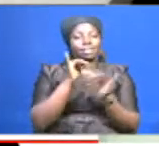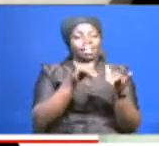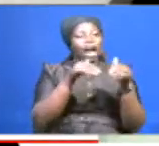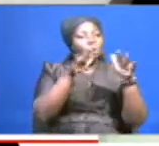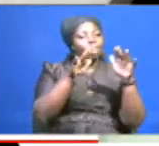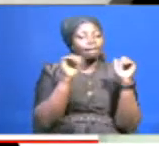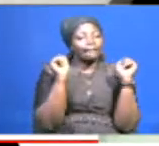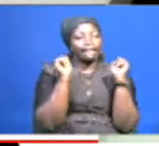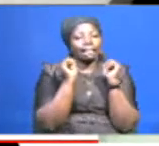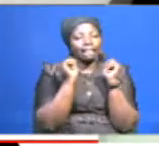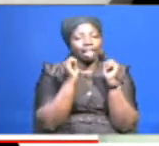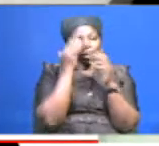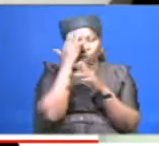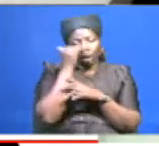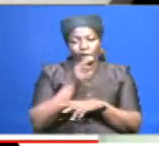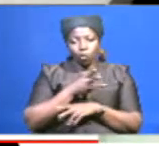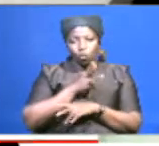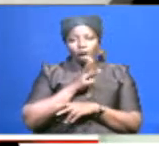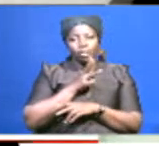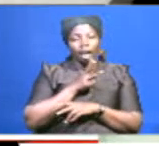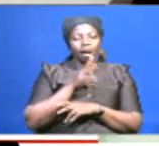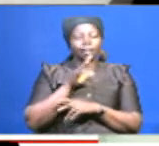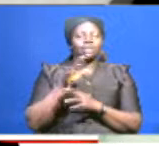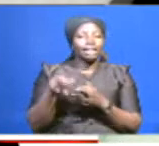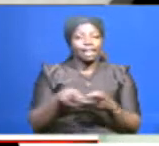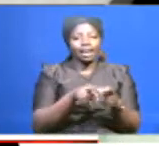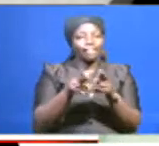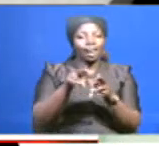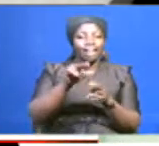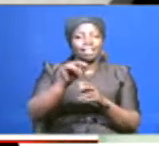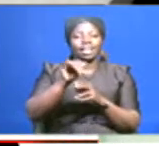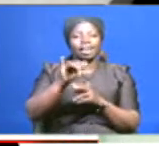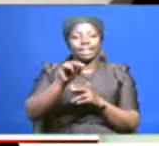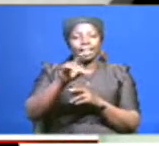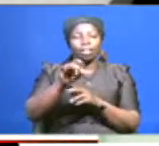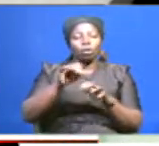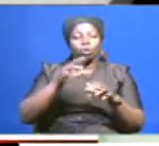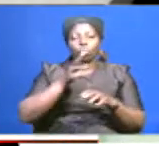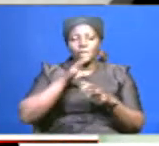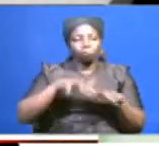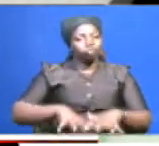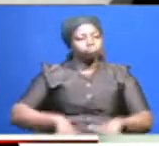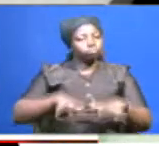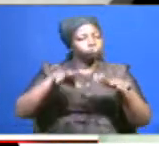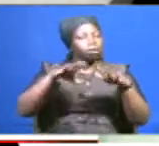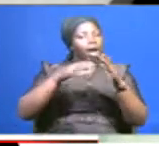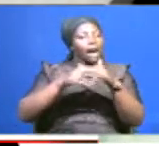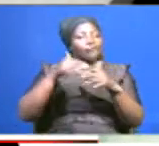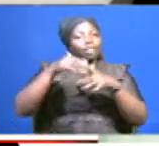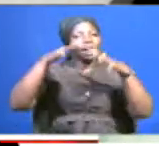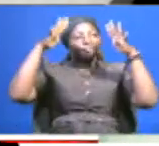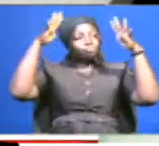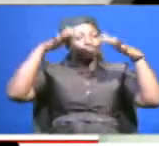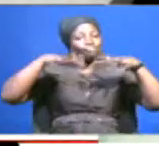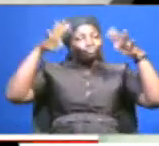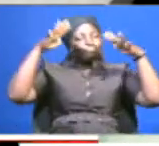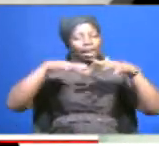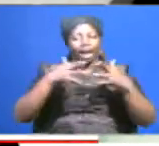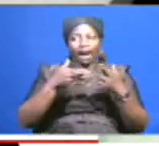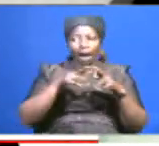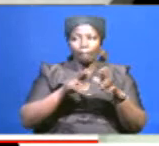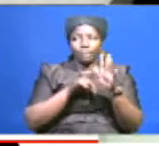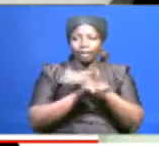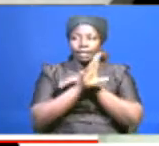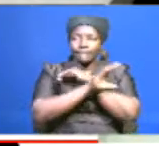after River Nyando burst its banks following heavy rains being experienced in different parts of the country. The number of households affected